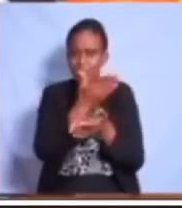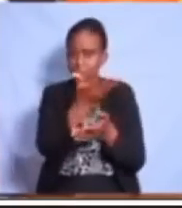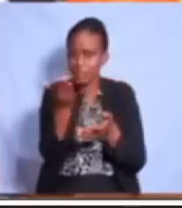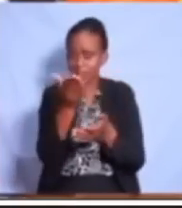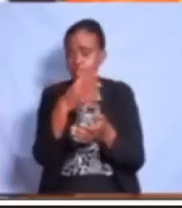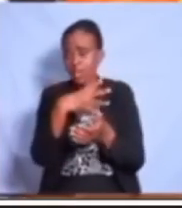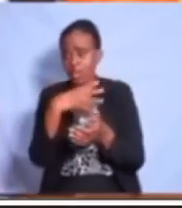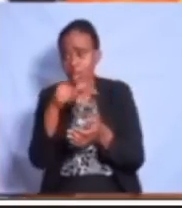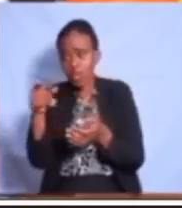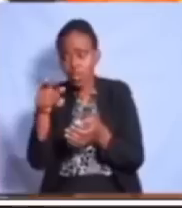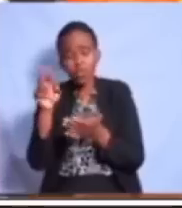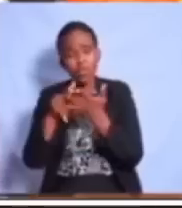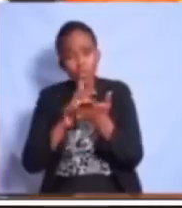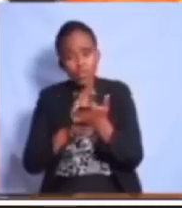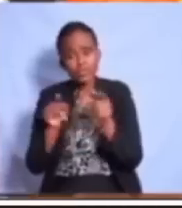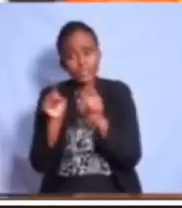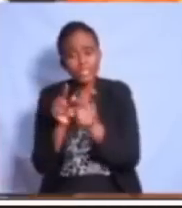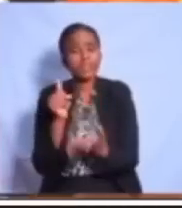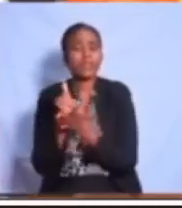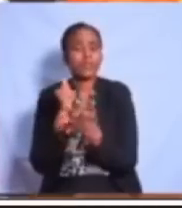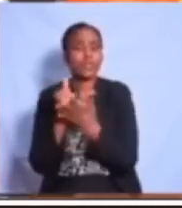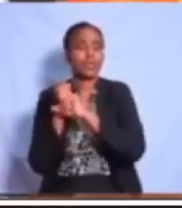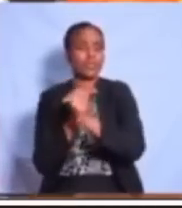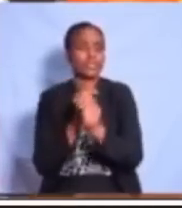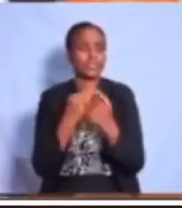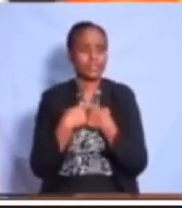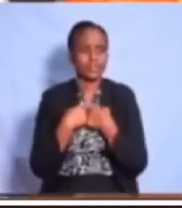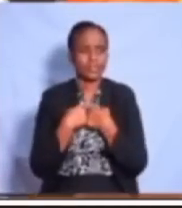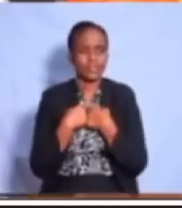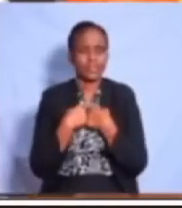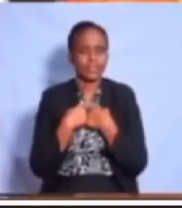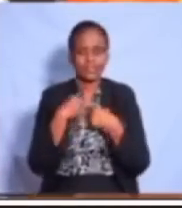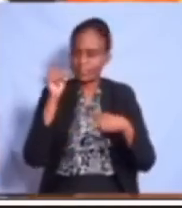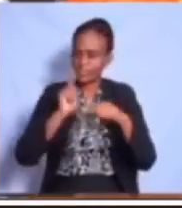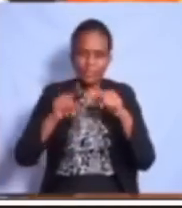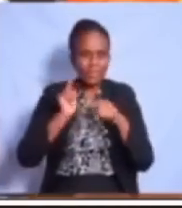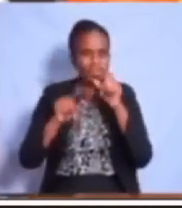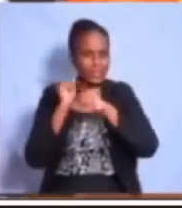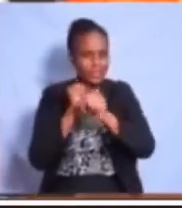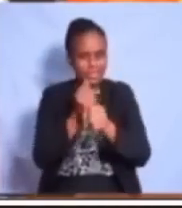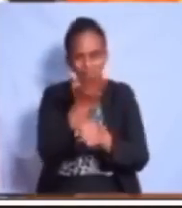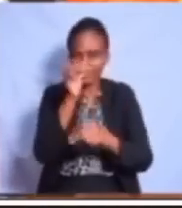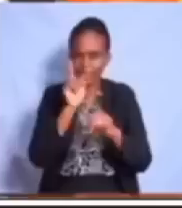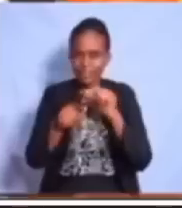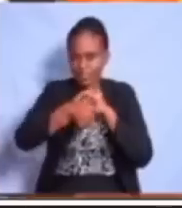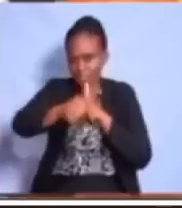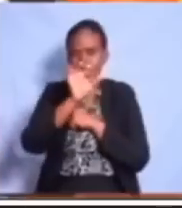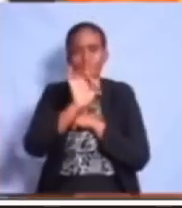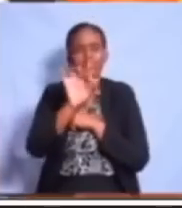them to seek cover. You will not get a cover. You'll be on your